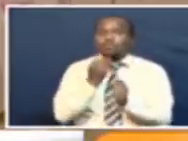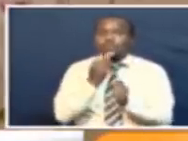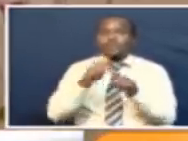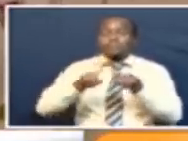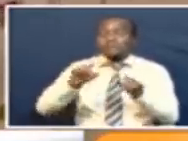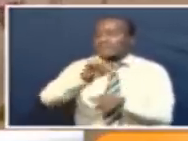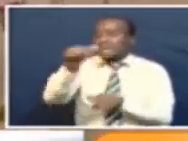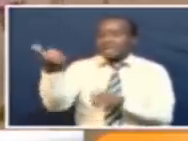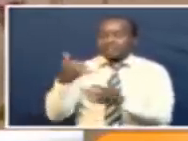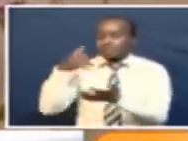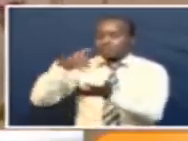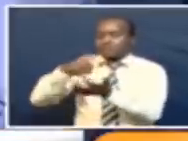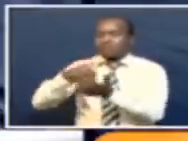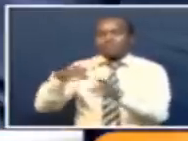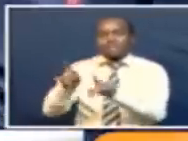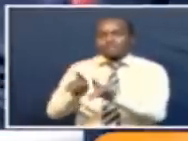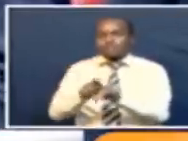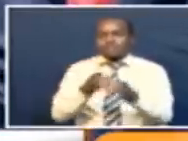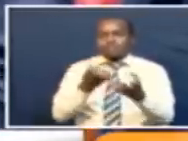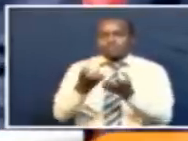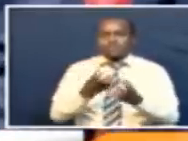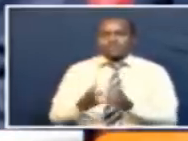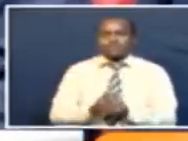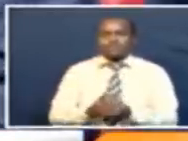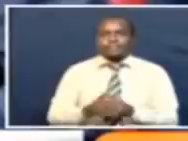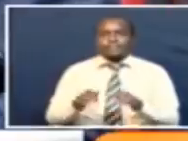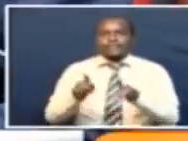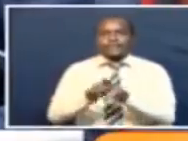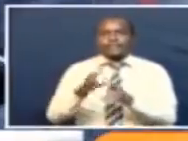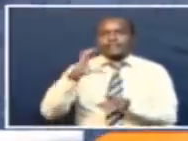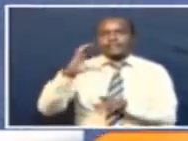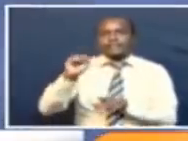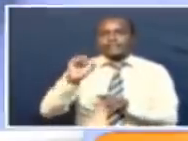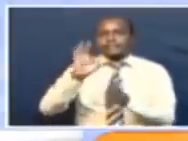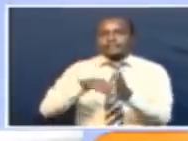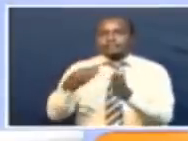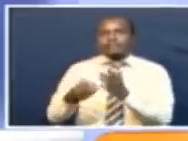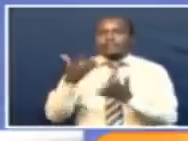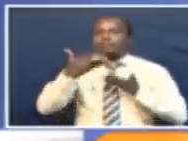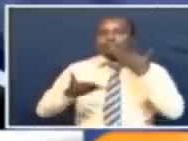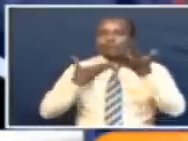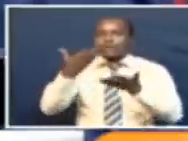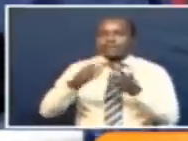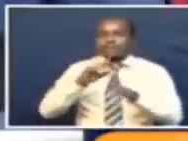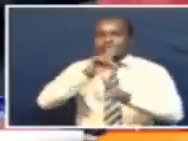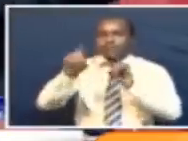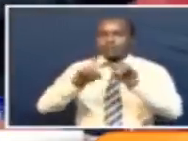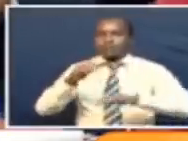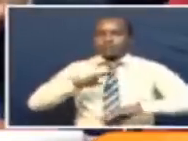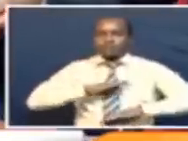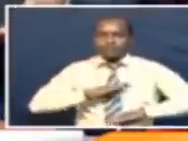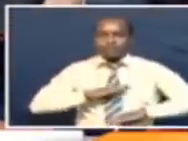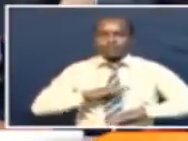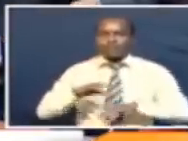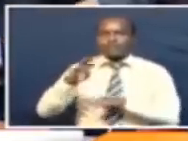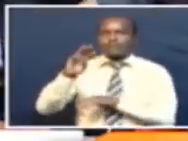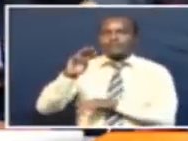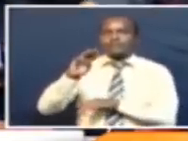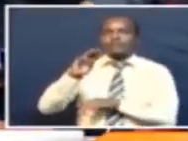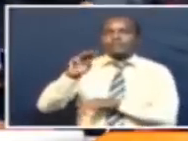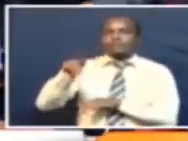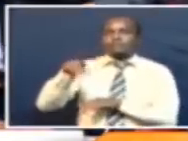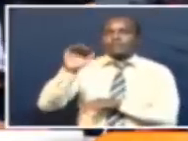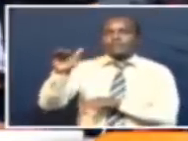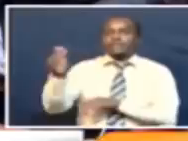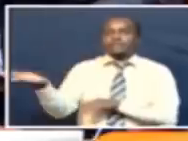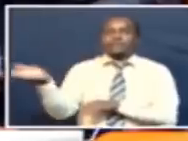were involved in that business. As the cabinet secretaries failed to answer all the questions satisfactorily, the MPs asked them to appear